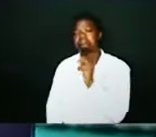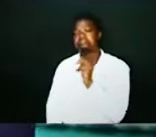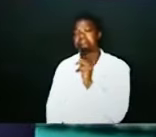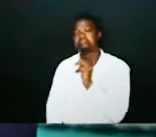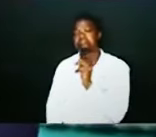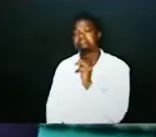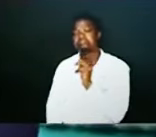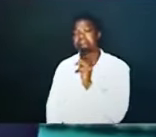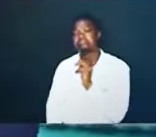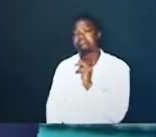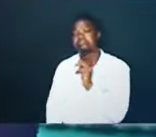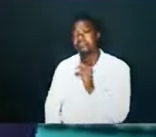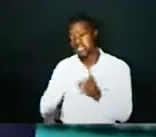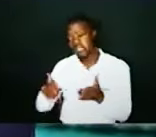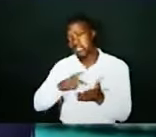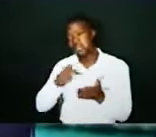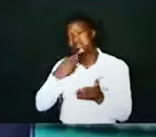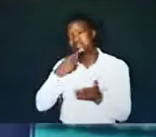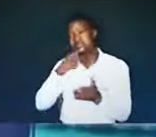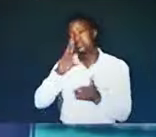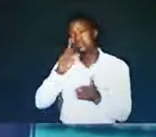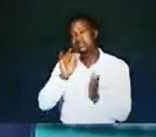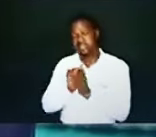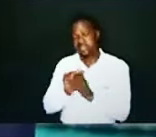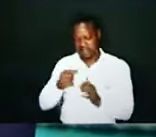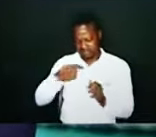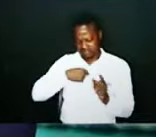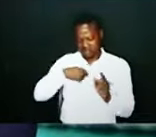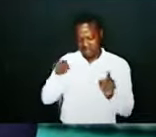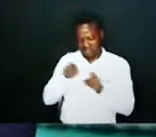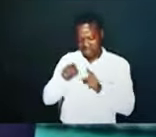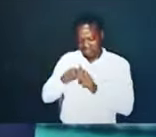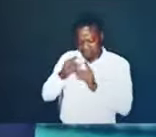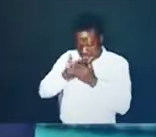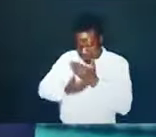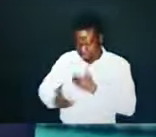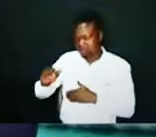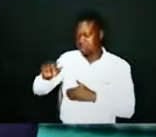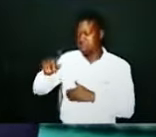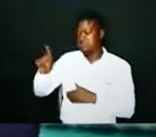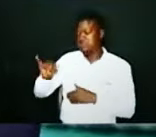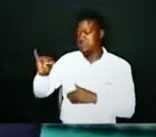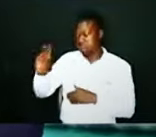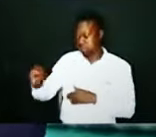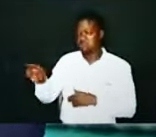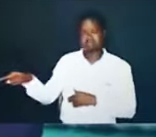Psalm 86:87 says that. So people will say that me too, I was born there.